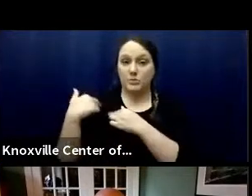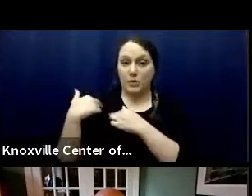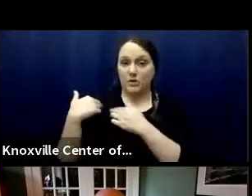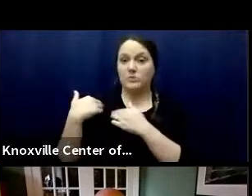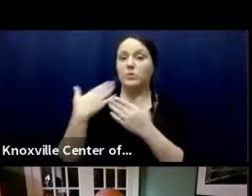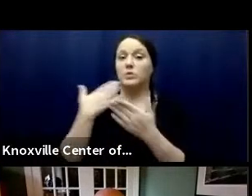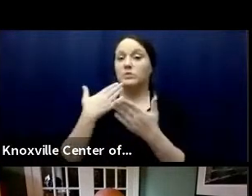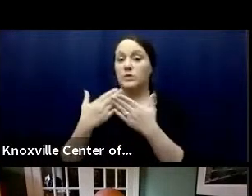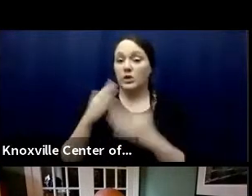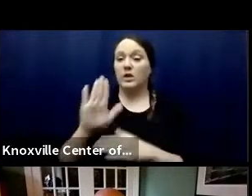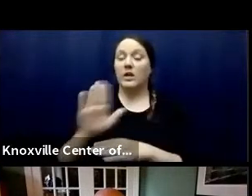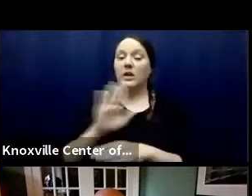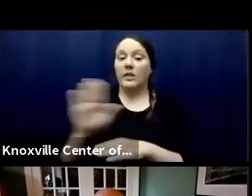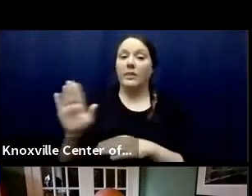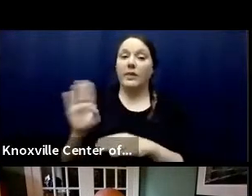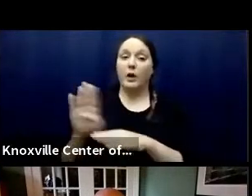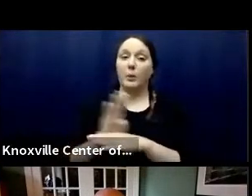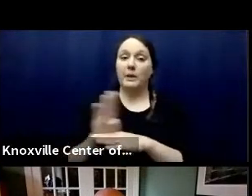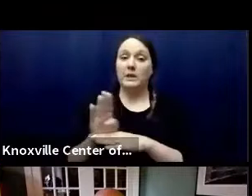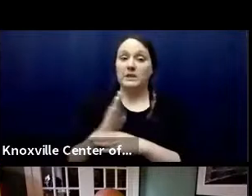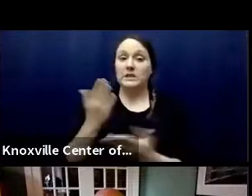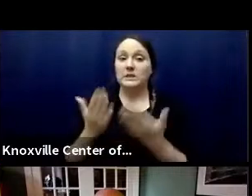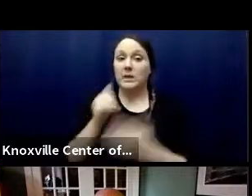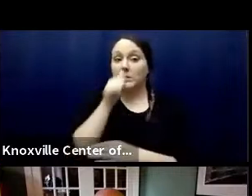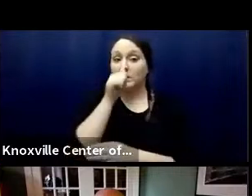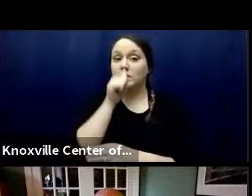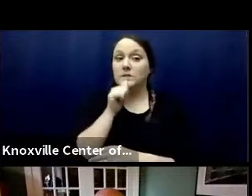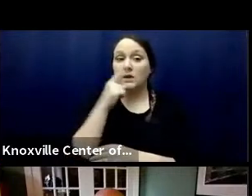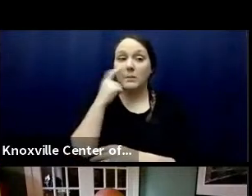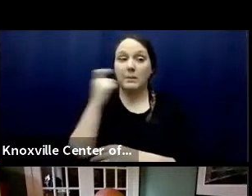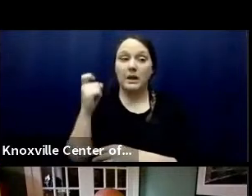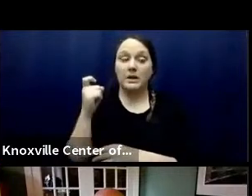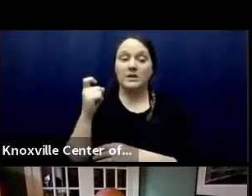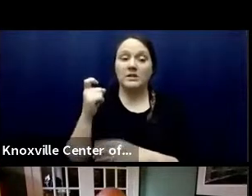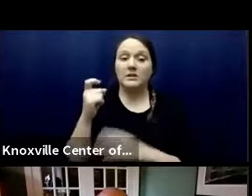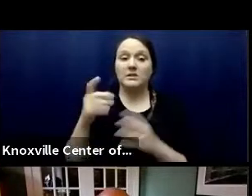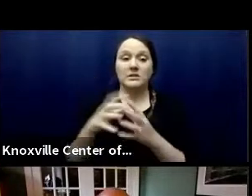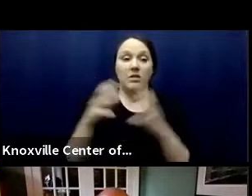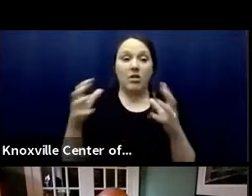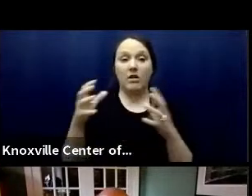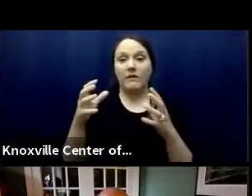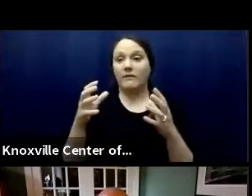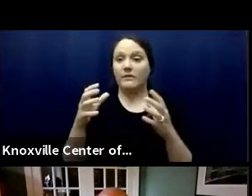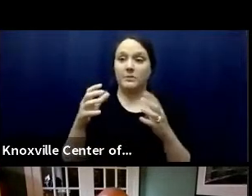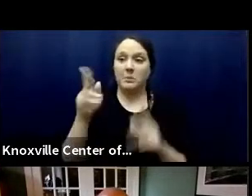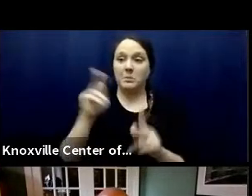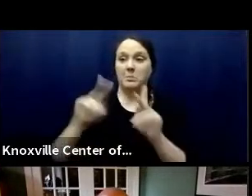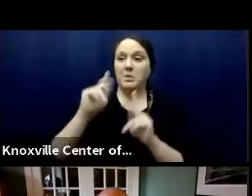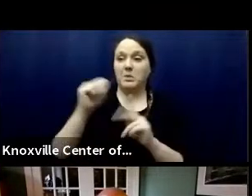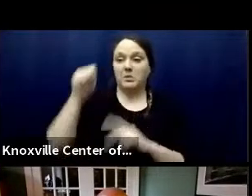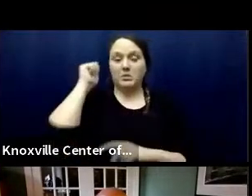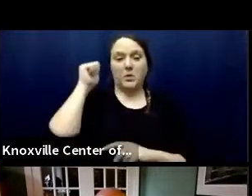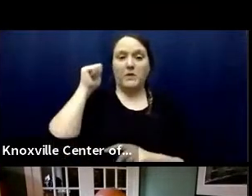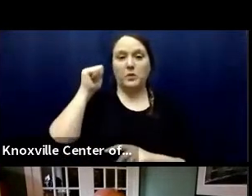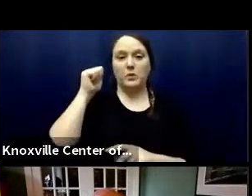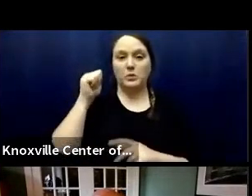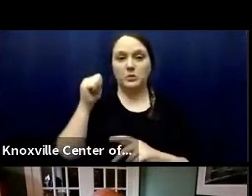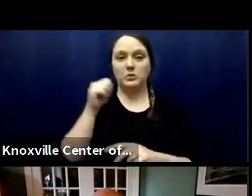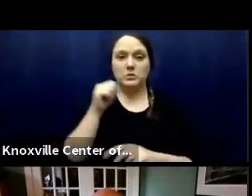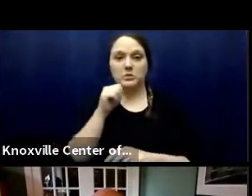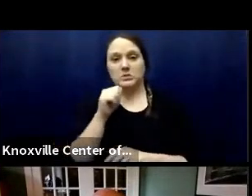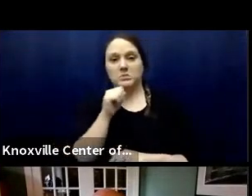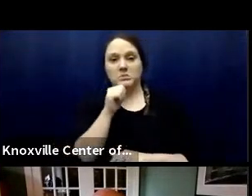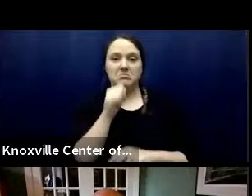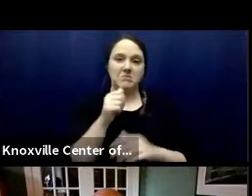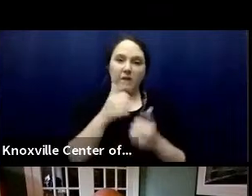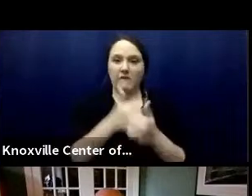their businesses may be suffering because there's just a lot of renegades out there that are not obeying this. And it may